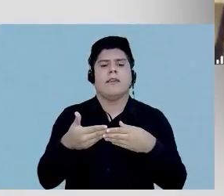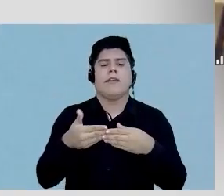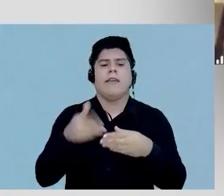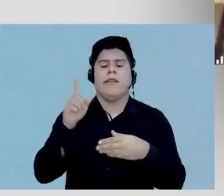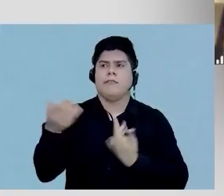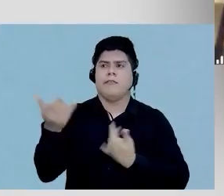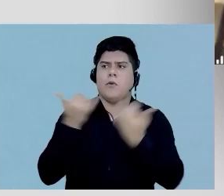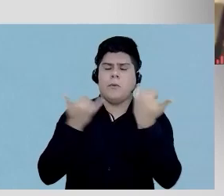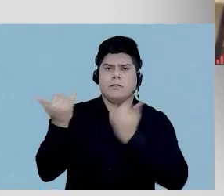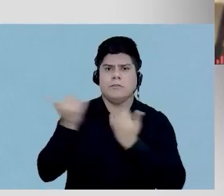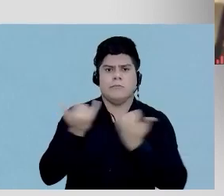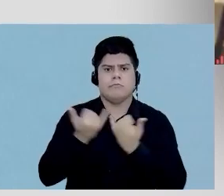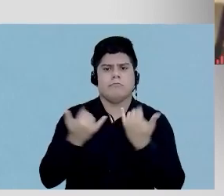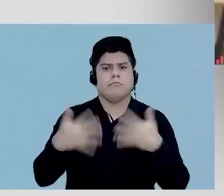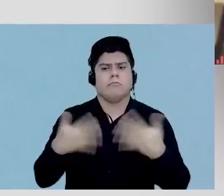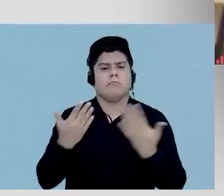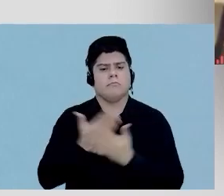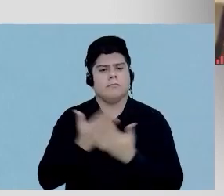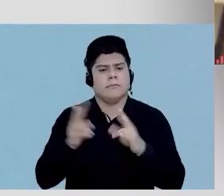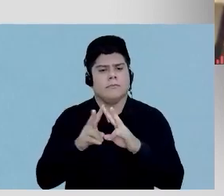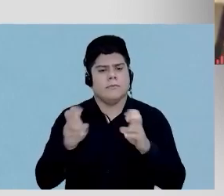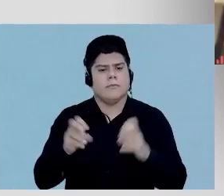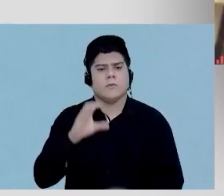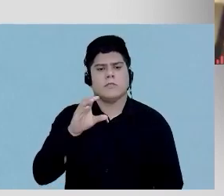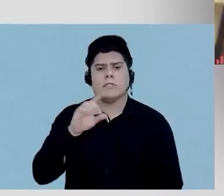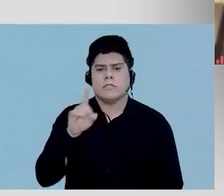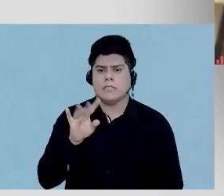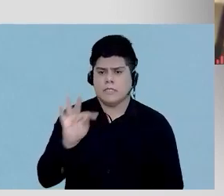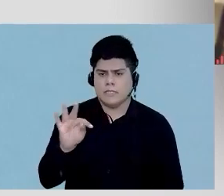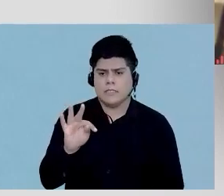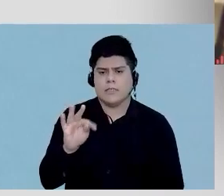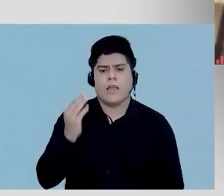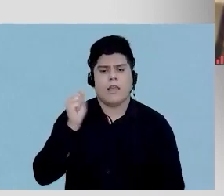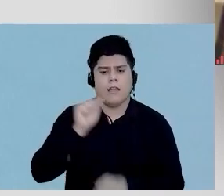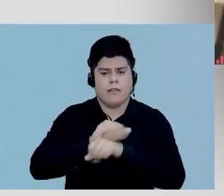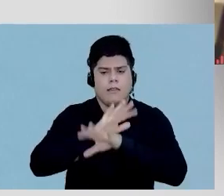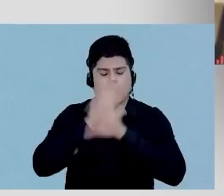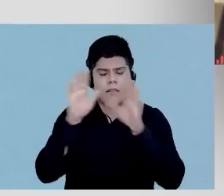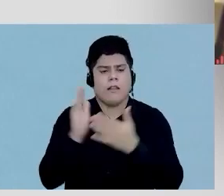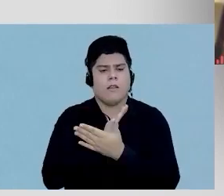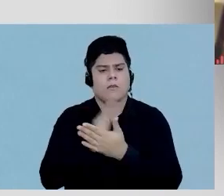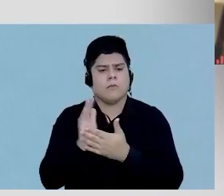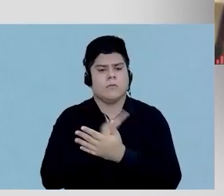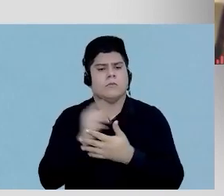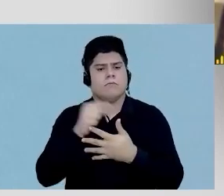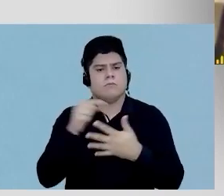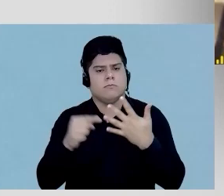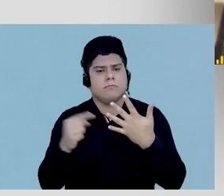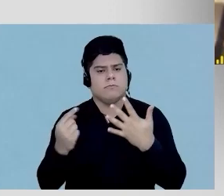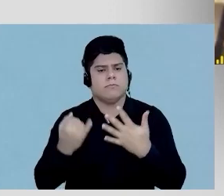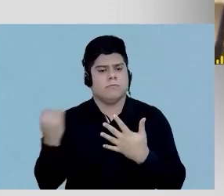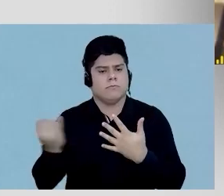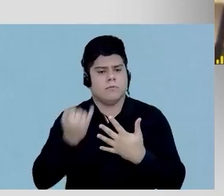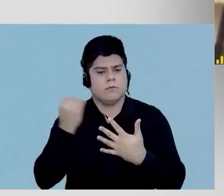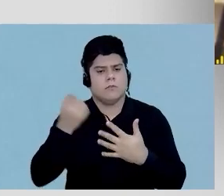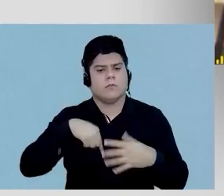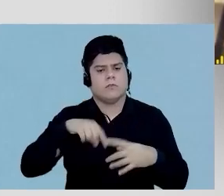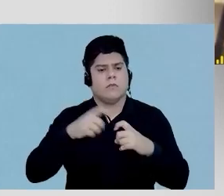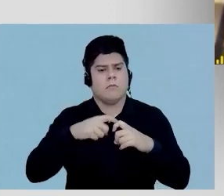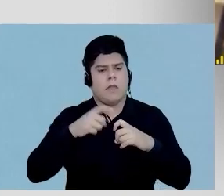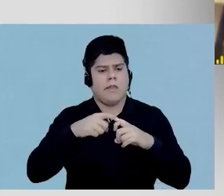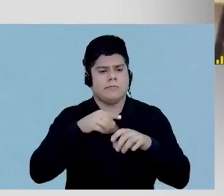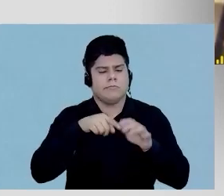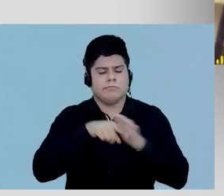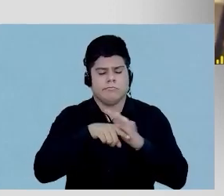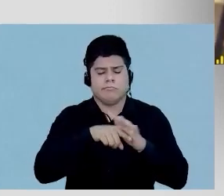Muitas informações a respeito do CZT, esclarecendo aqui alguns pontos fundamentais para a nossa prática clínica.